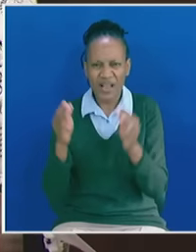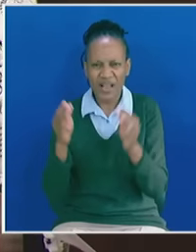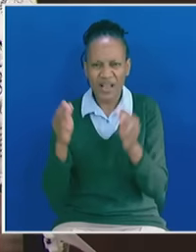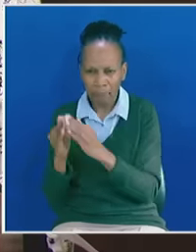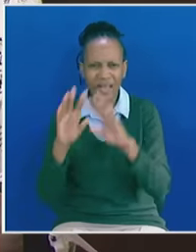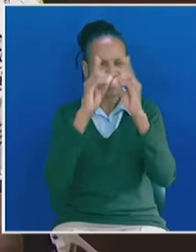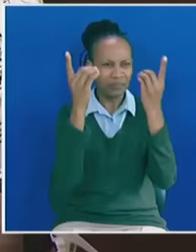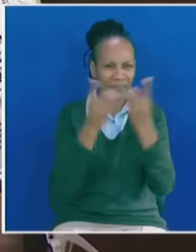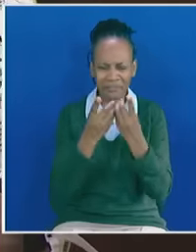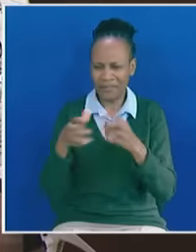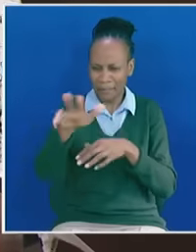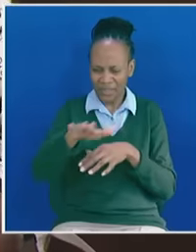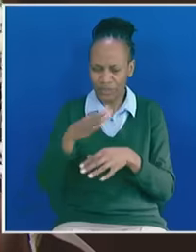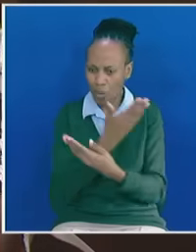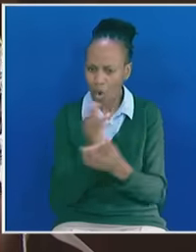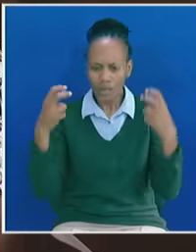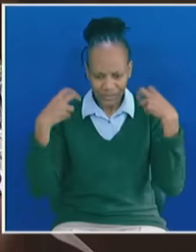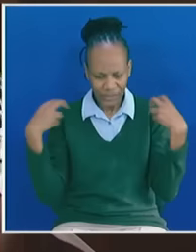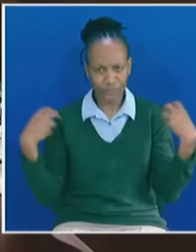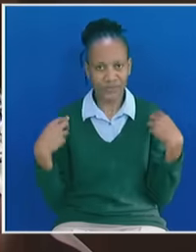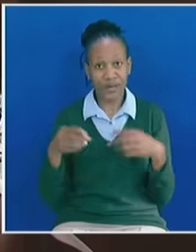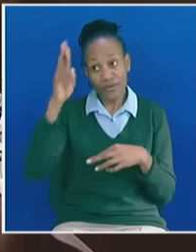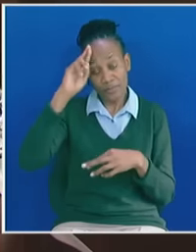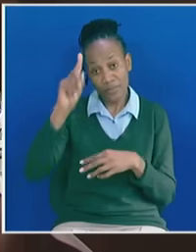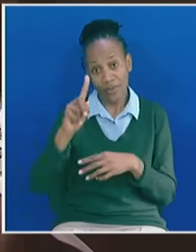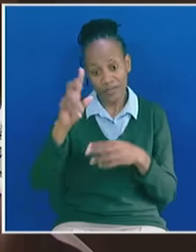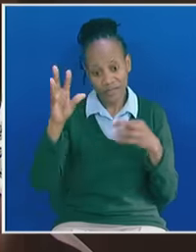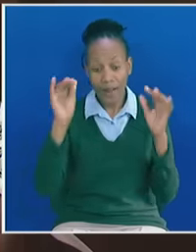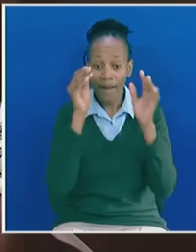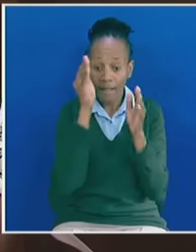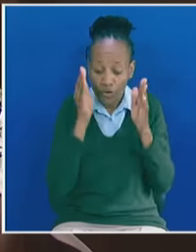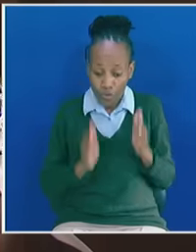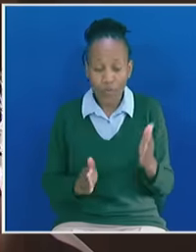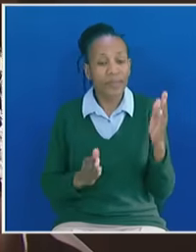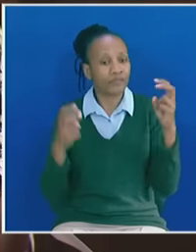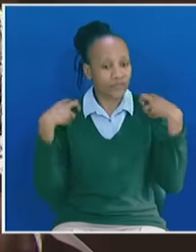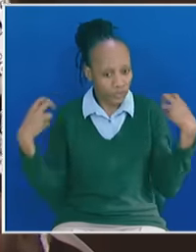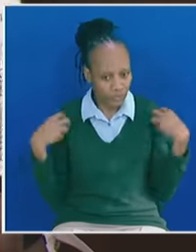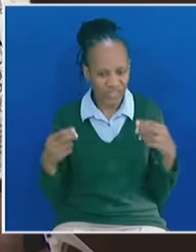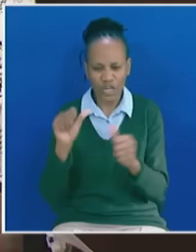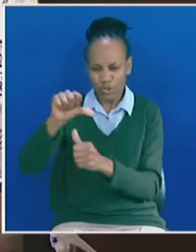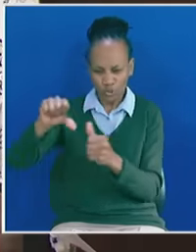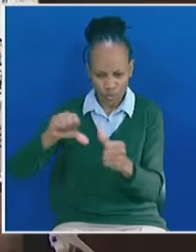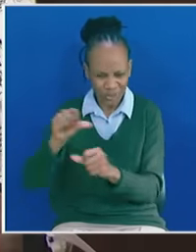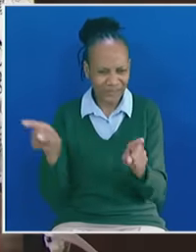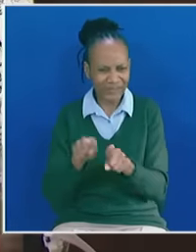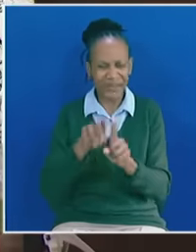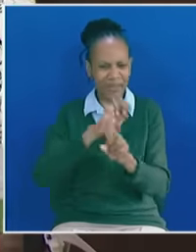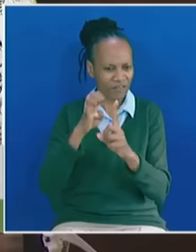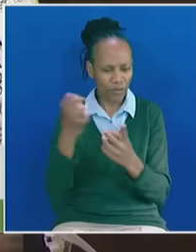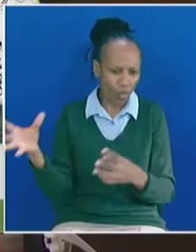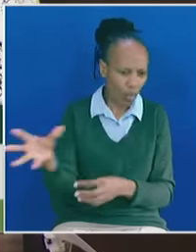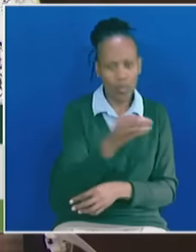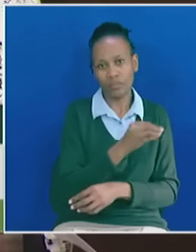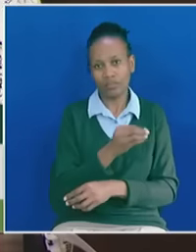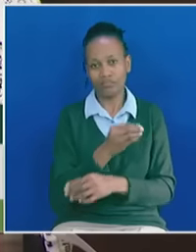national territory, not forgetting, of course, human security, social security, and the environment, amongst others.